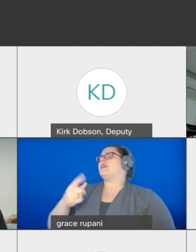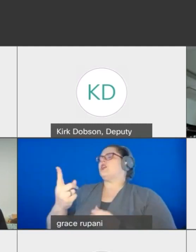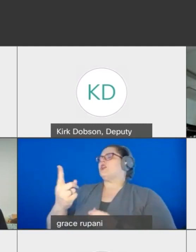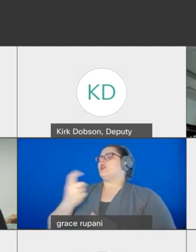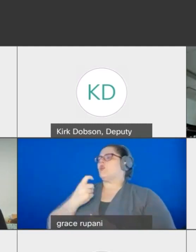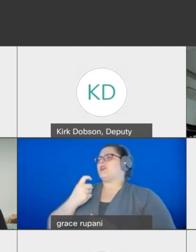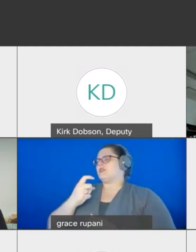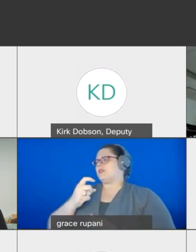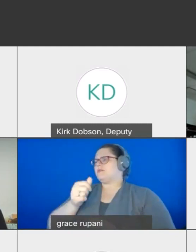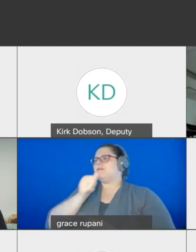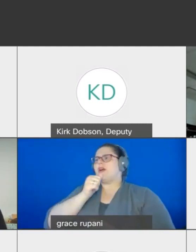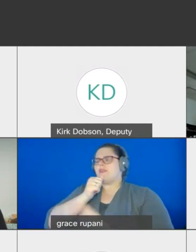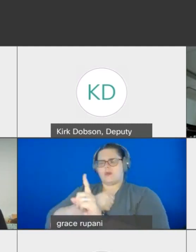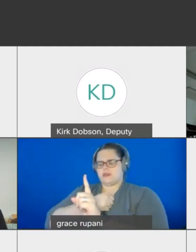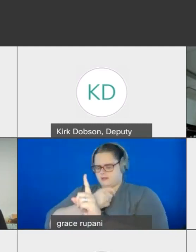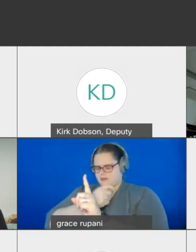Excuse me 1 second.